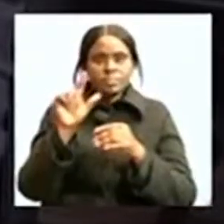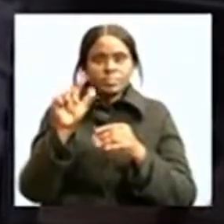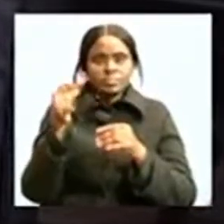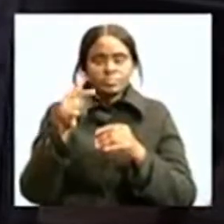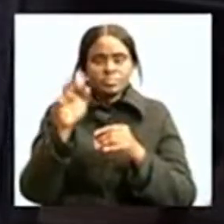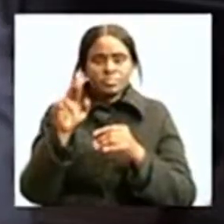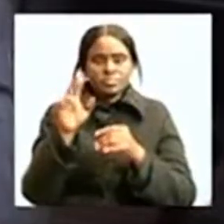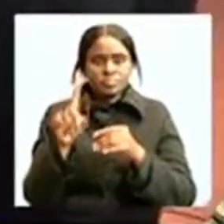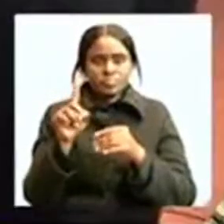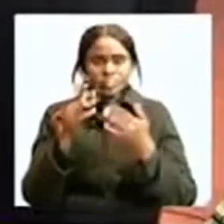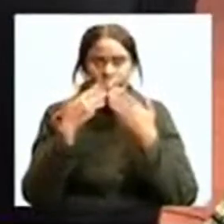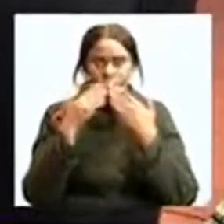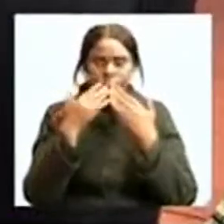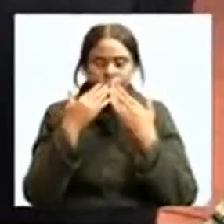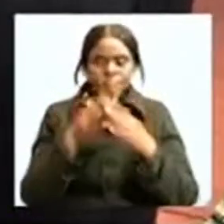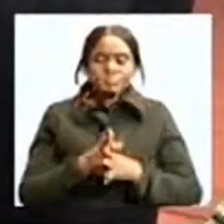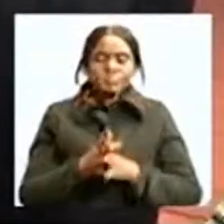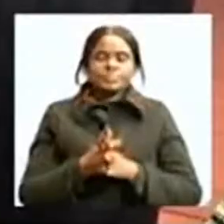Development.